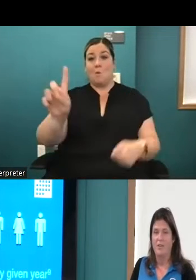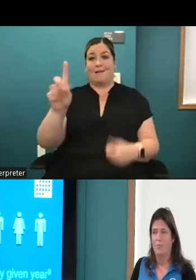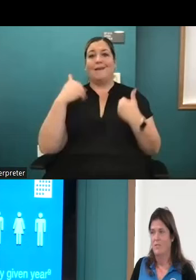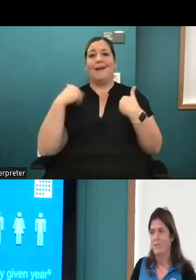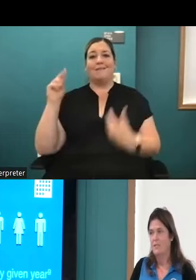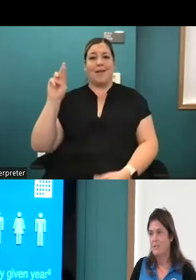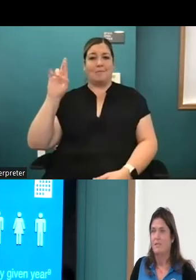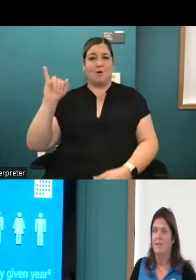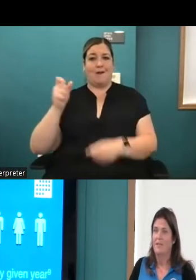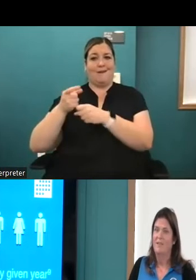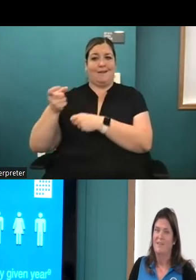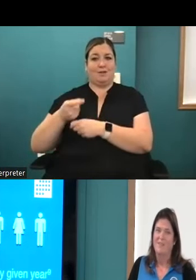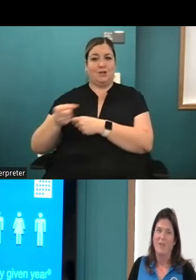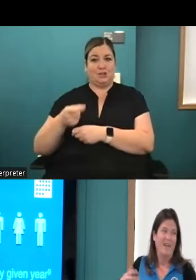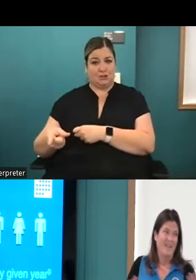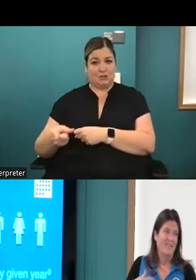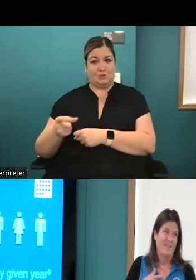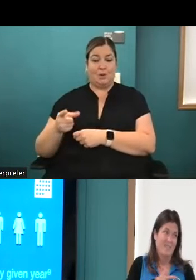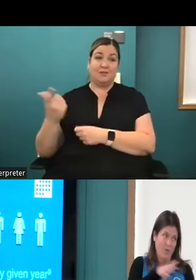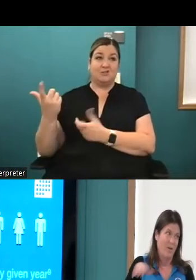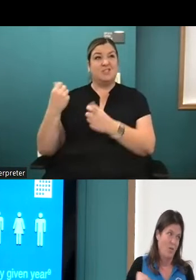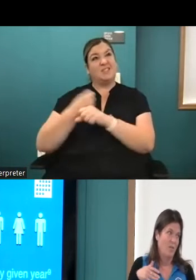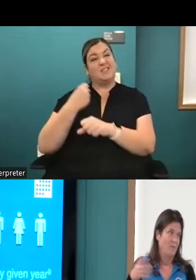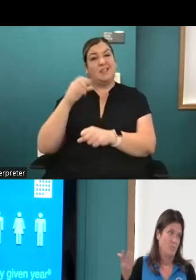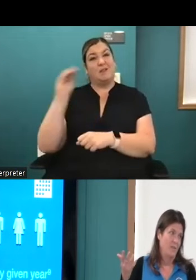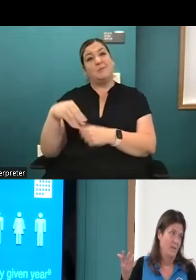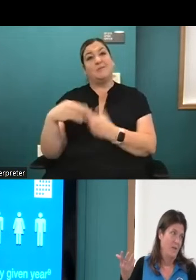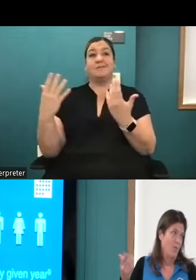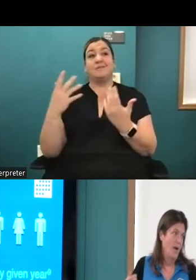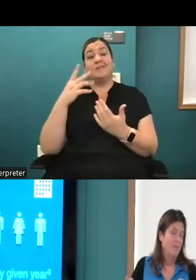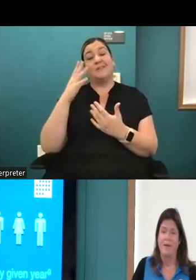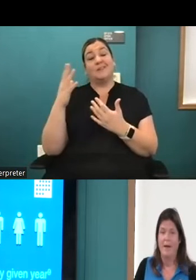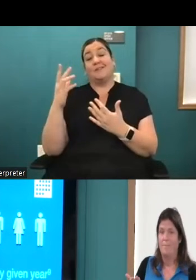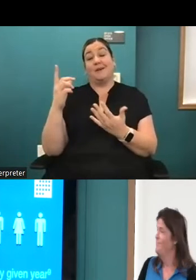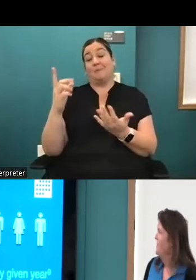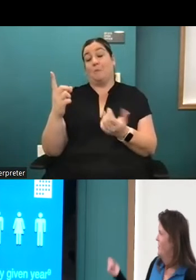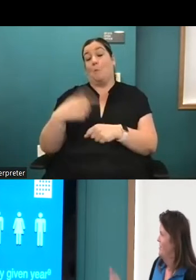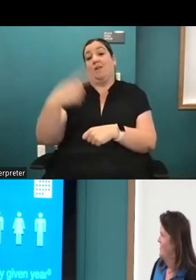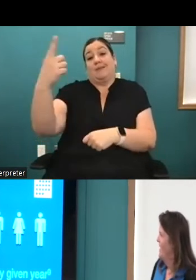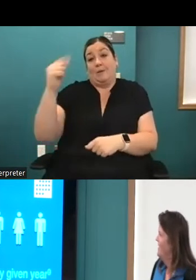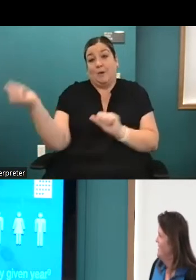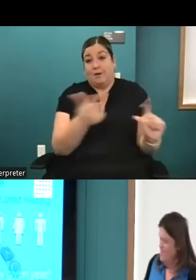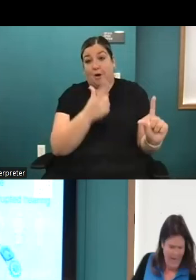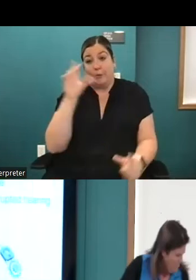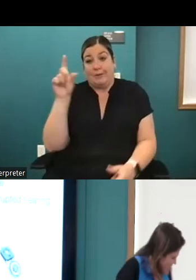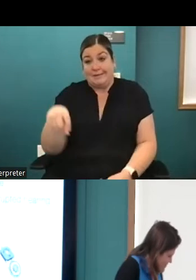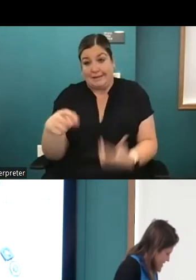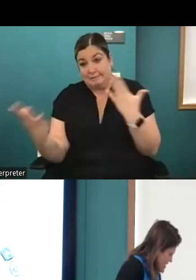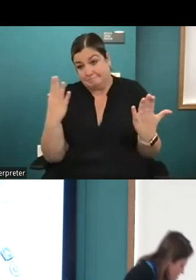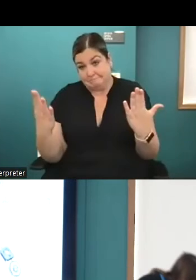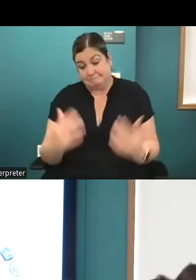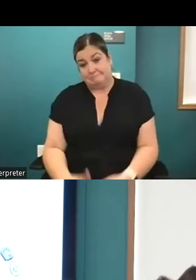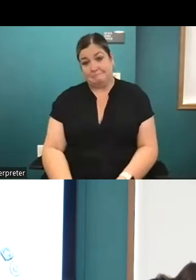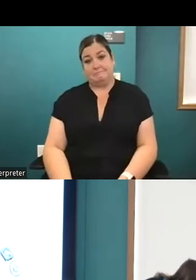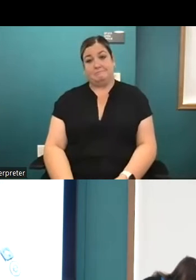any given year, which statistically, we can kind of guess that at some point in all of our lives we'll need an MRI. You can go ahead and turn that. I do have